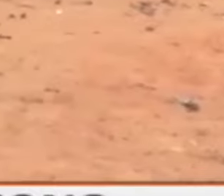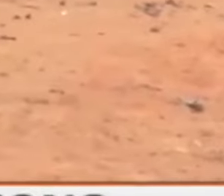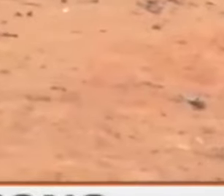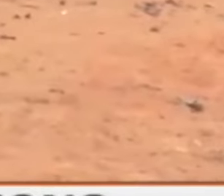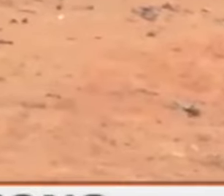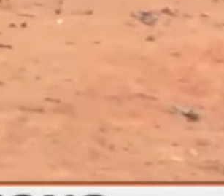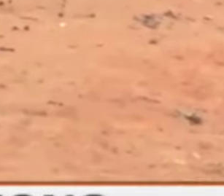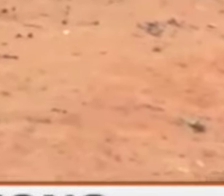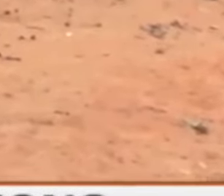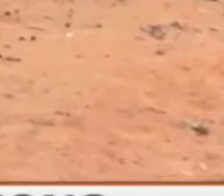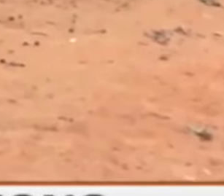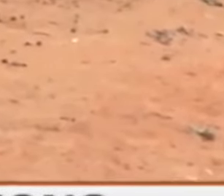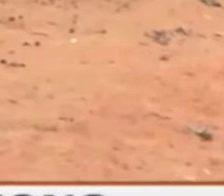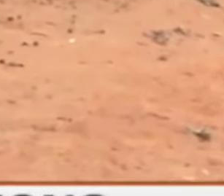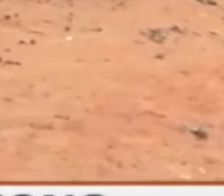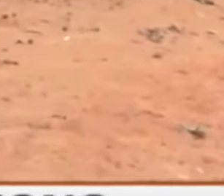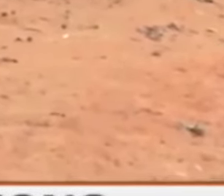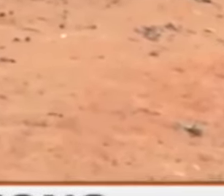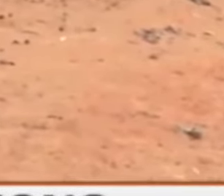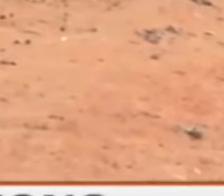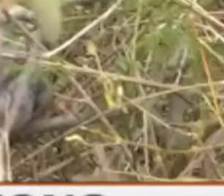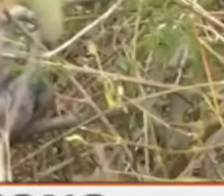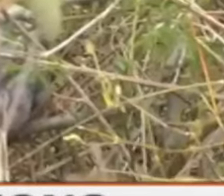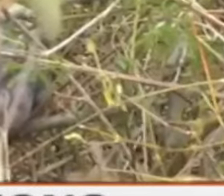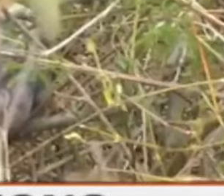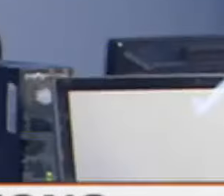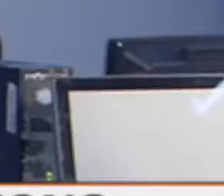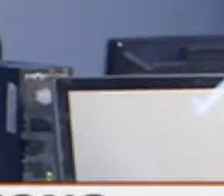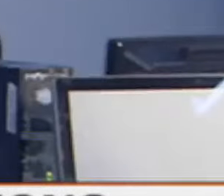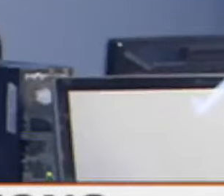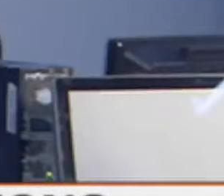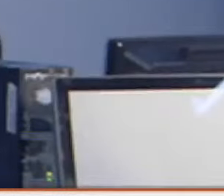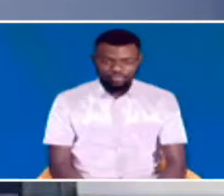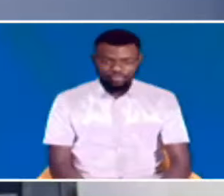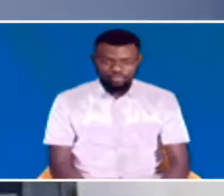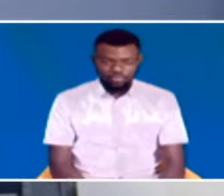Away from